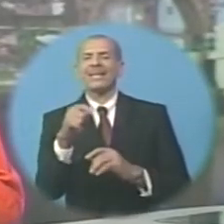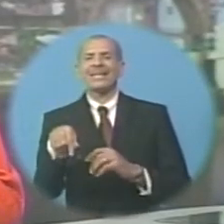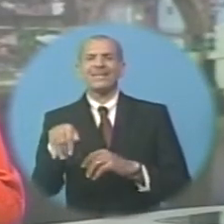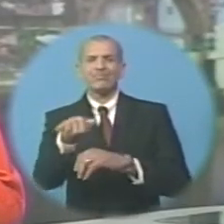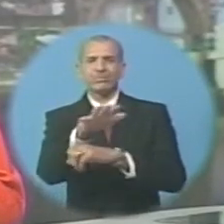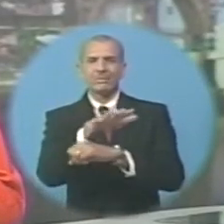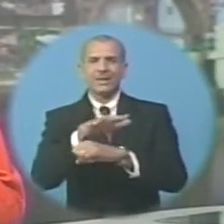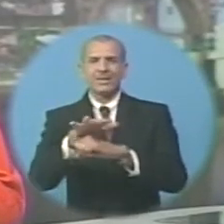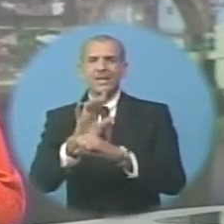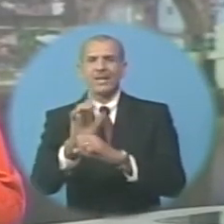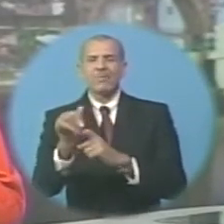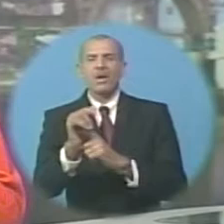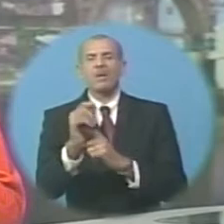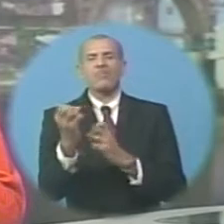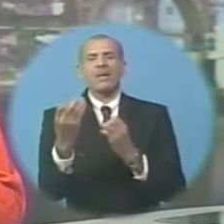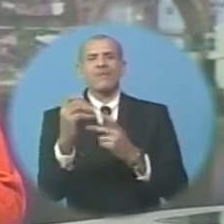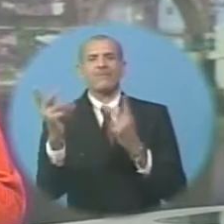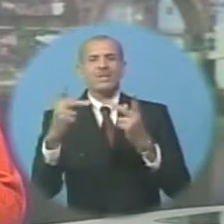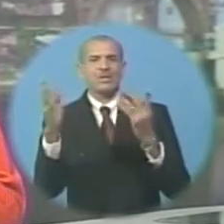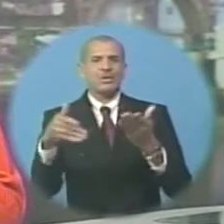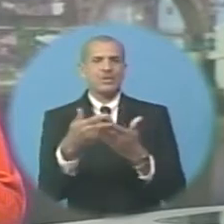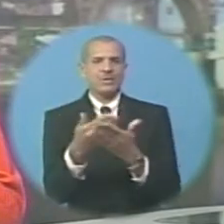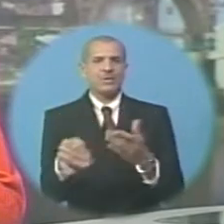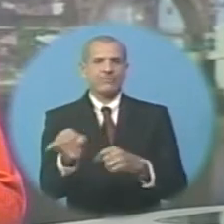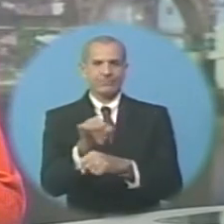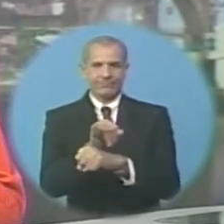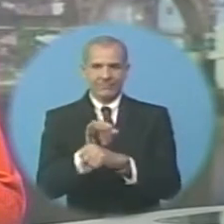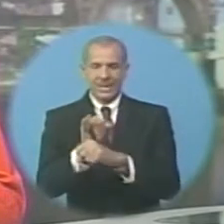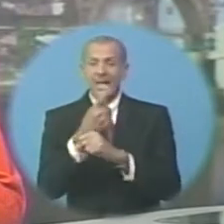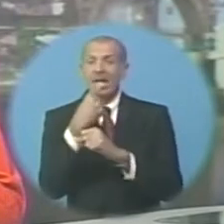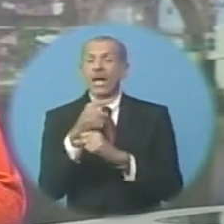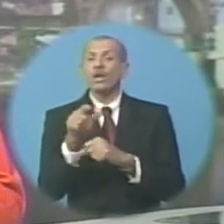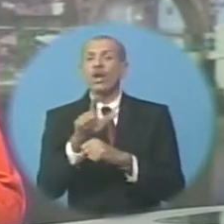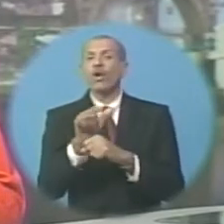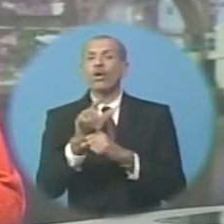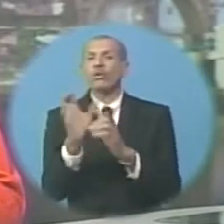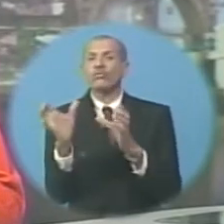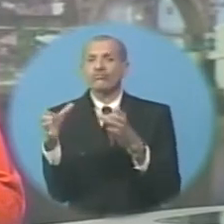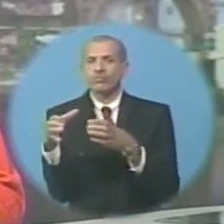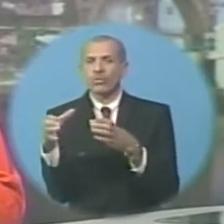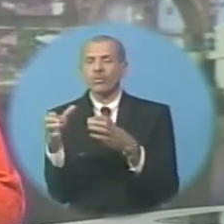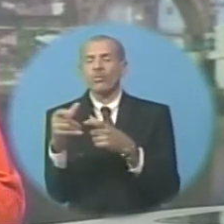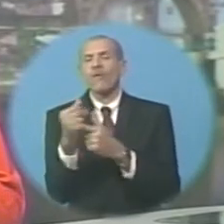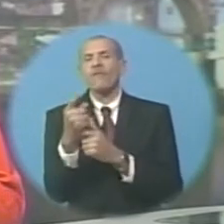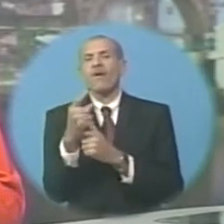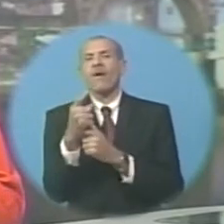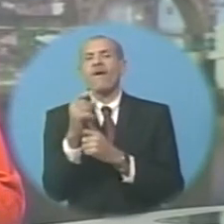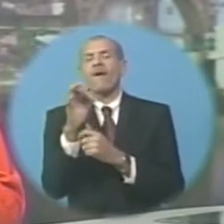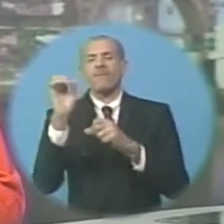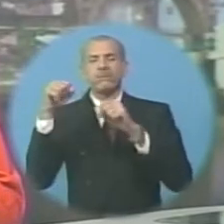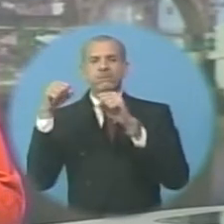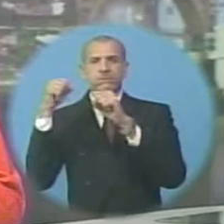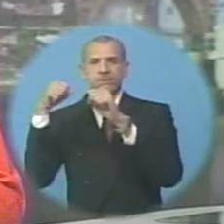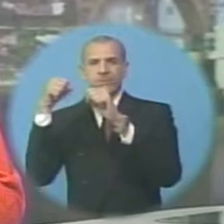landscape has drawn countless visitors to our shores. But this year, the local body for film and media practitioners is